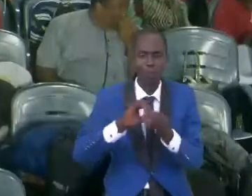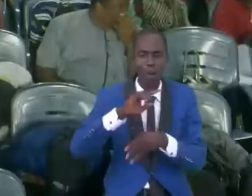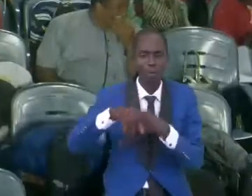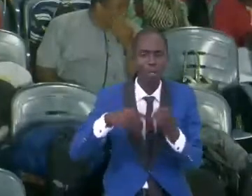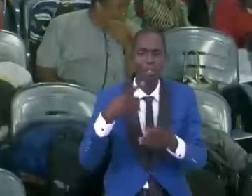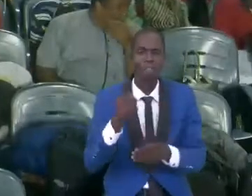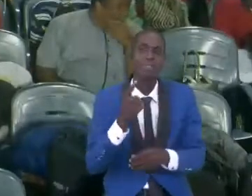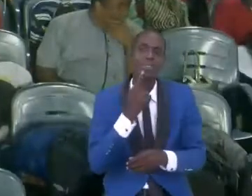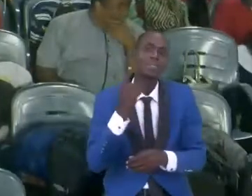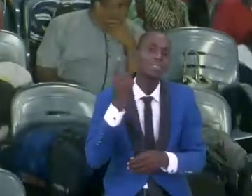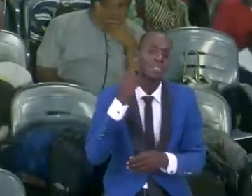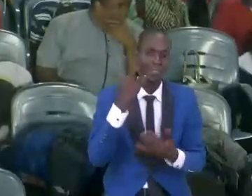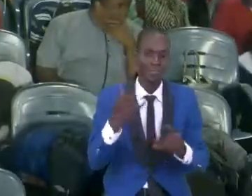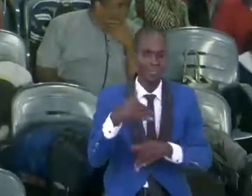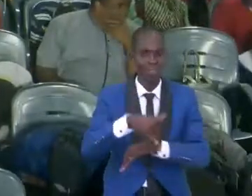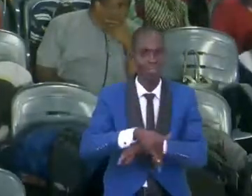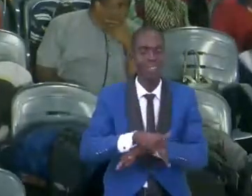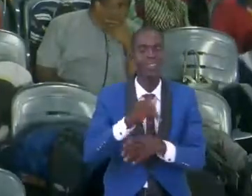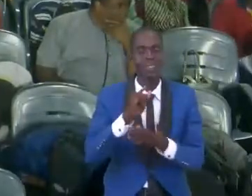tonight.